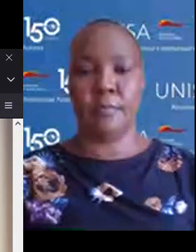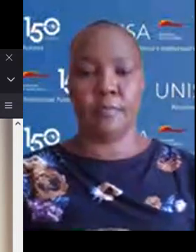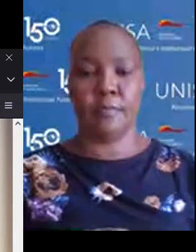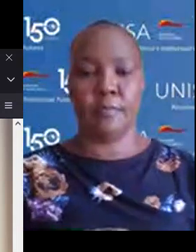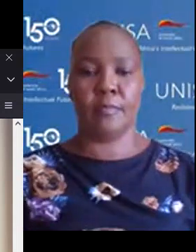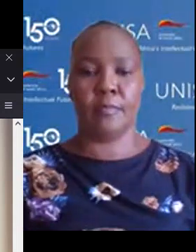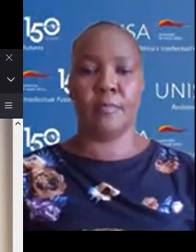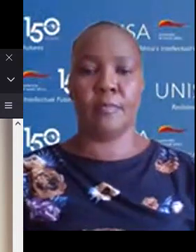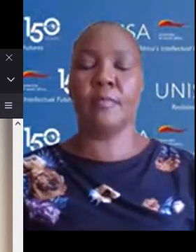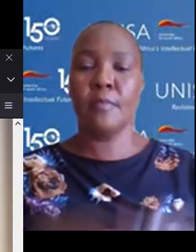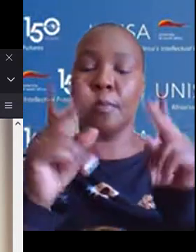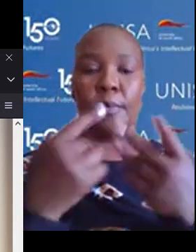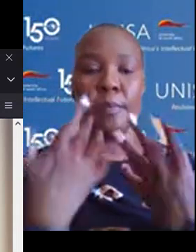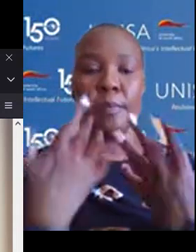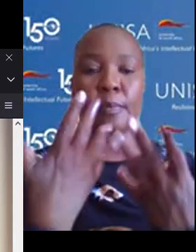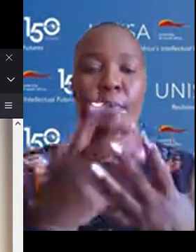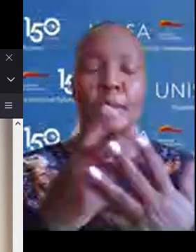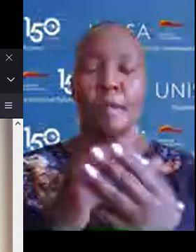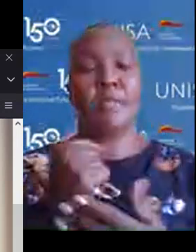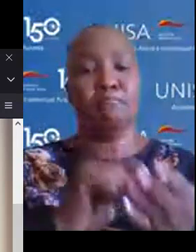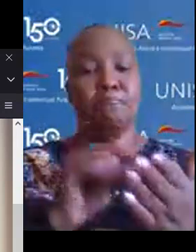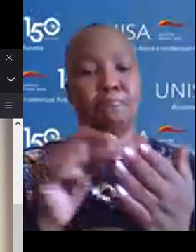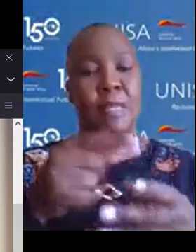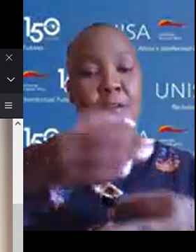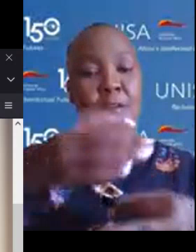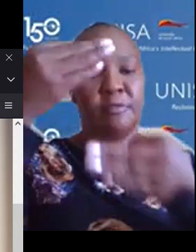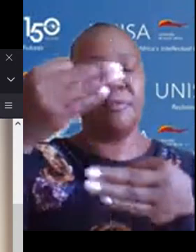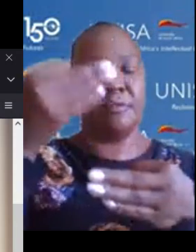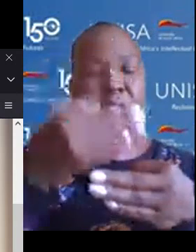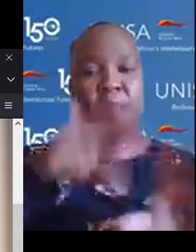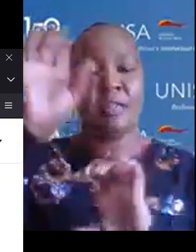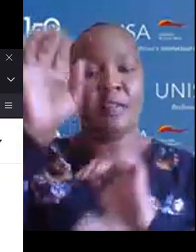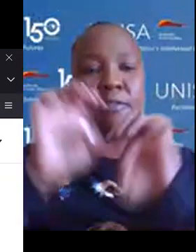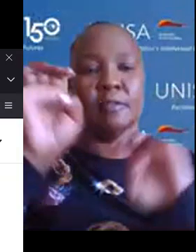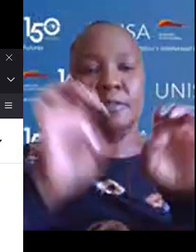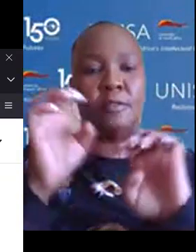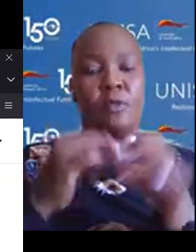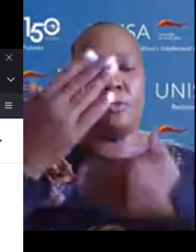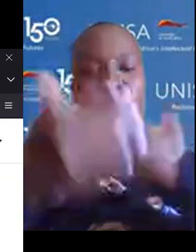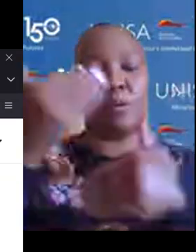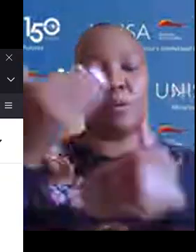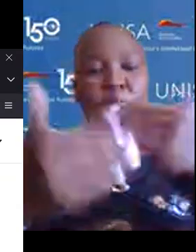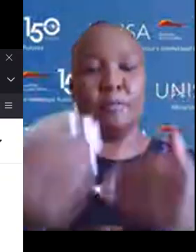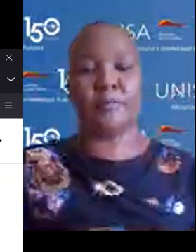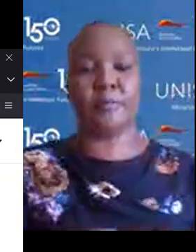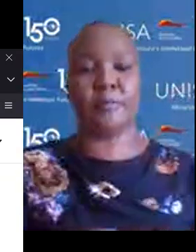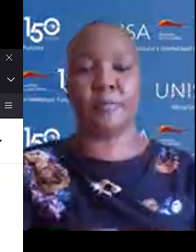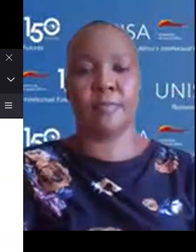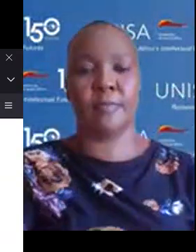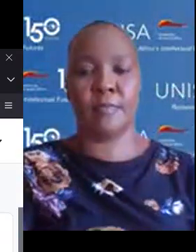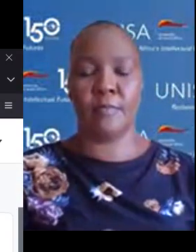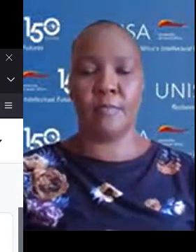Okay, so please, just complete this form, the survey, while we continue.